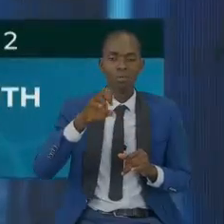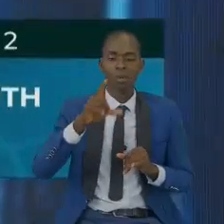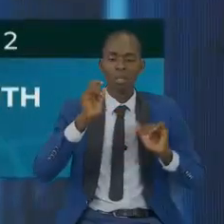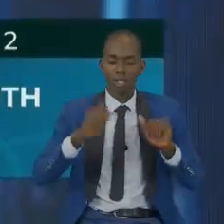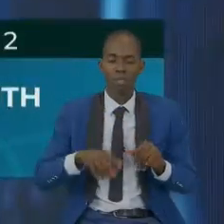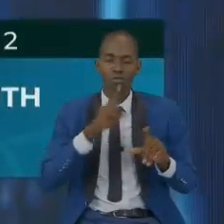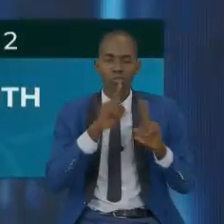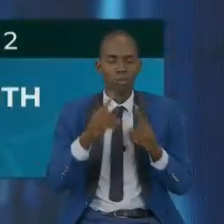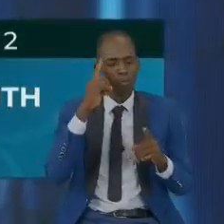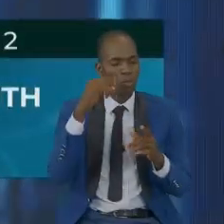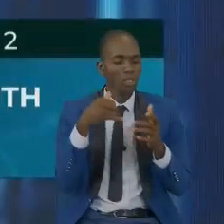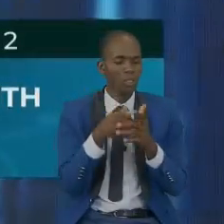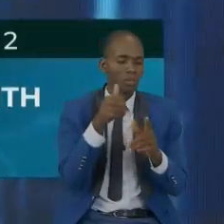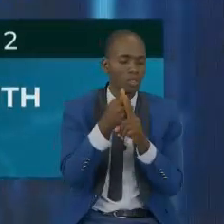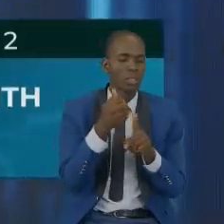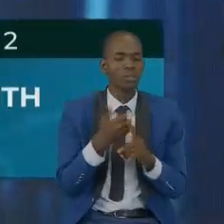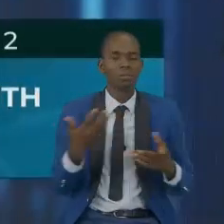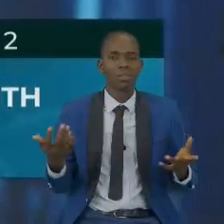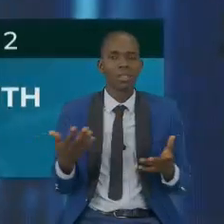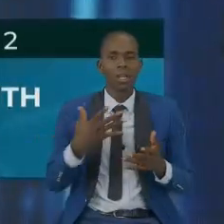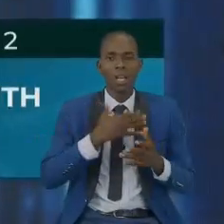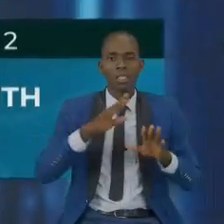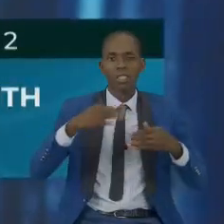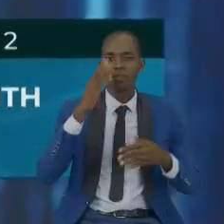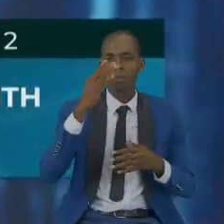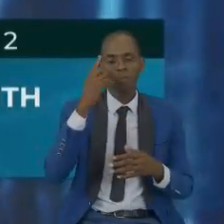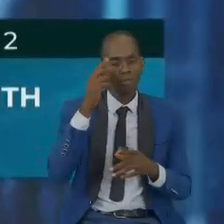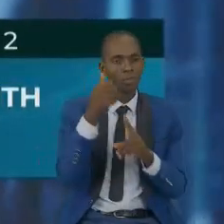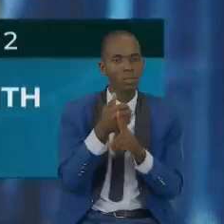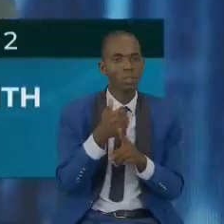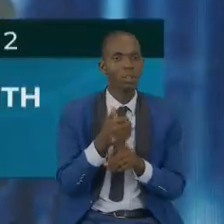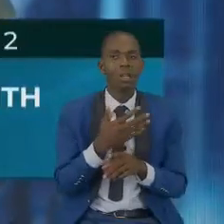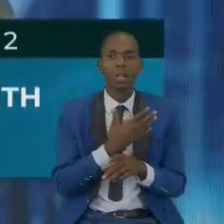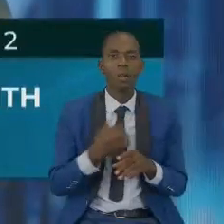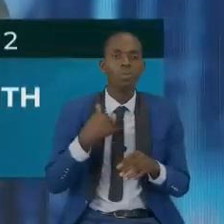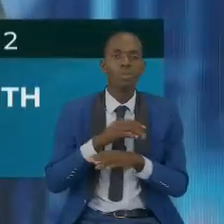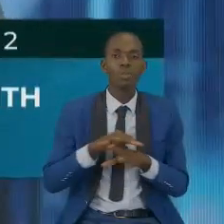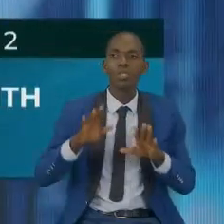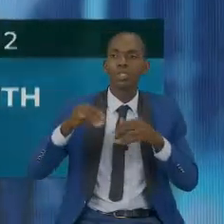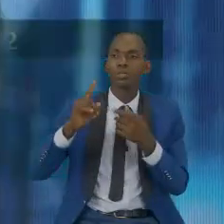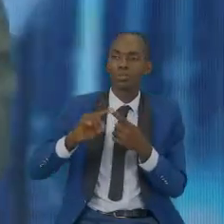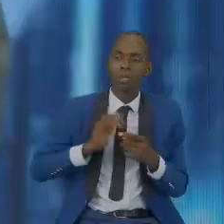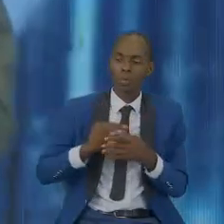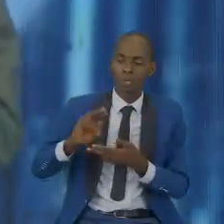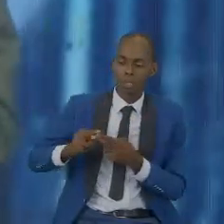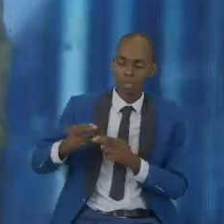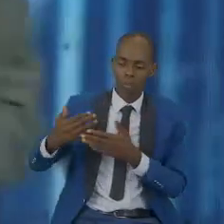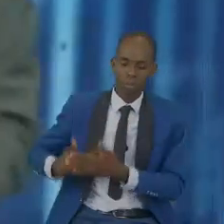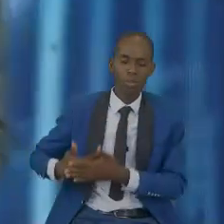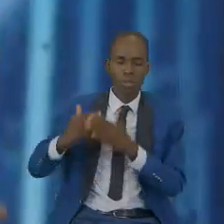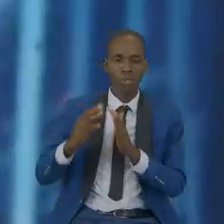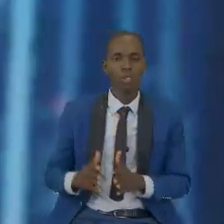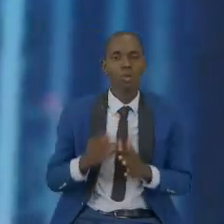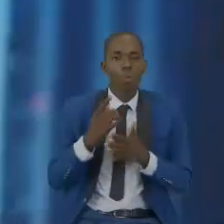be able to give his own testimony, that we don't give to the people what we don't possess. And we don't ask of the people